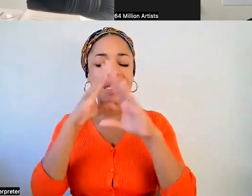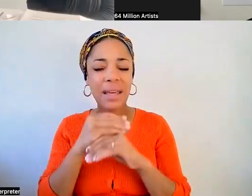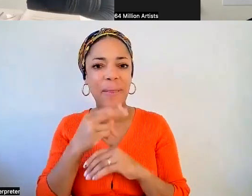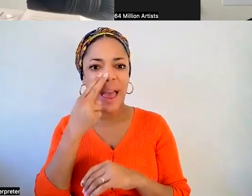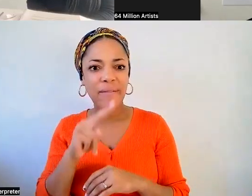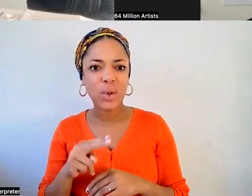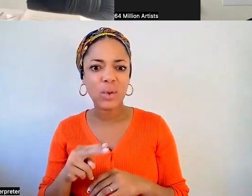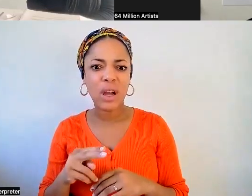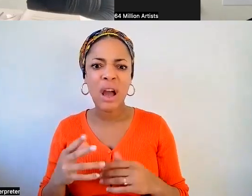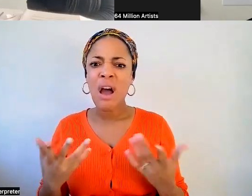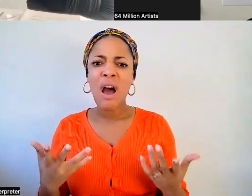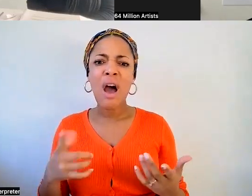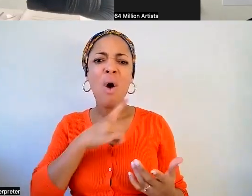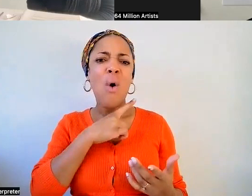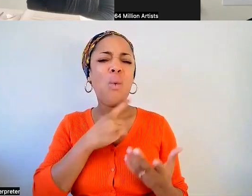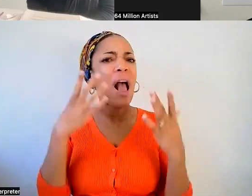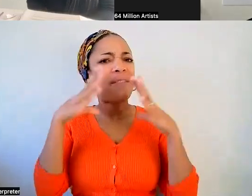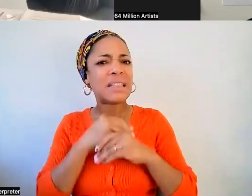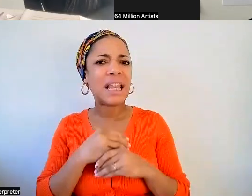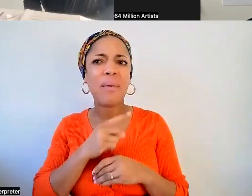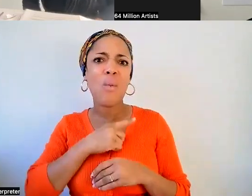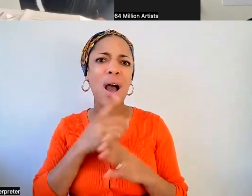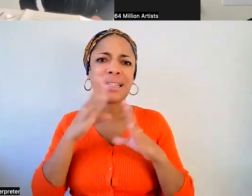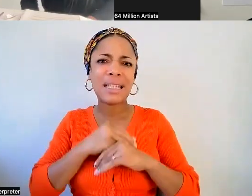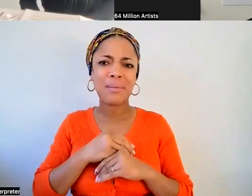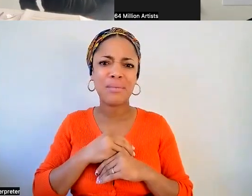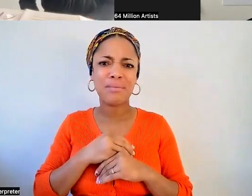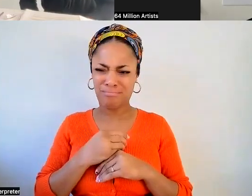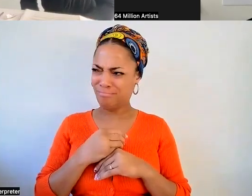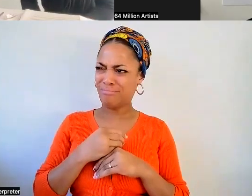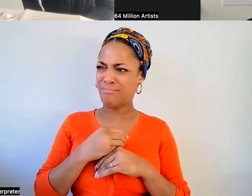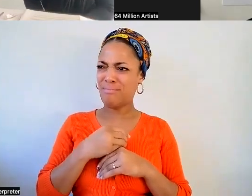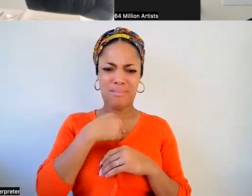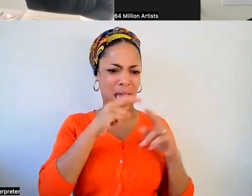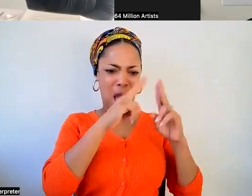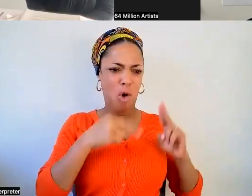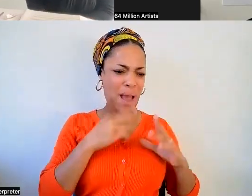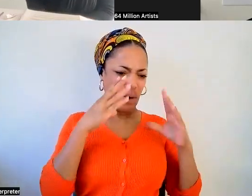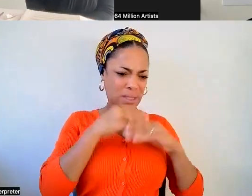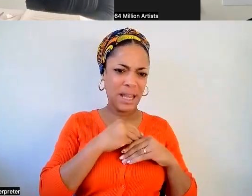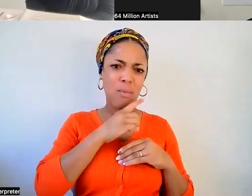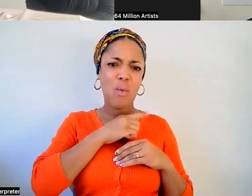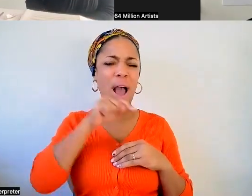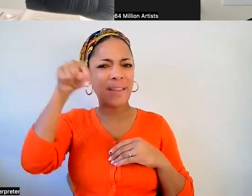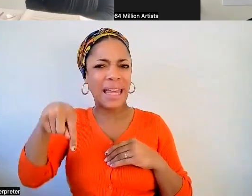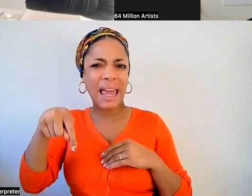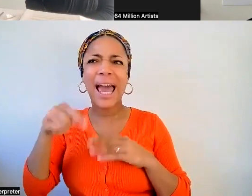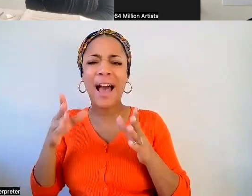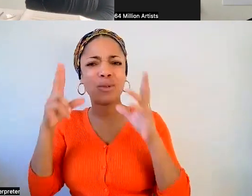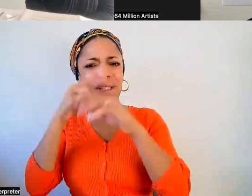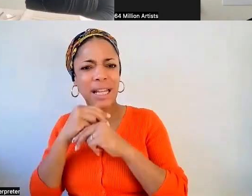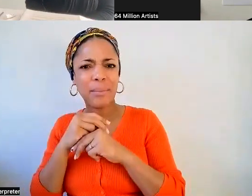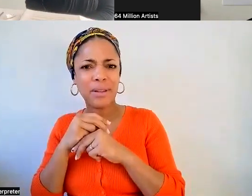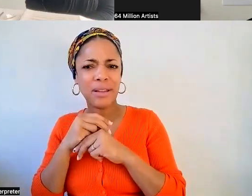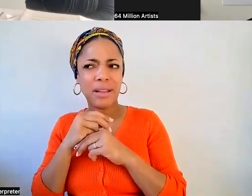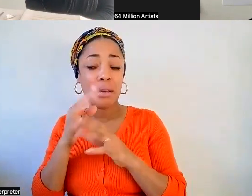thought, what's this sleep thing? What's this sleep? I don't go to sleep when I'm at home. Why should I go to sleep at this place? But it gets worse. If you think that's bad, it gets